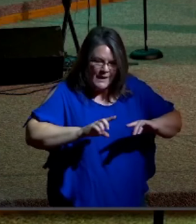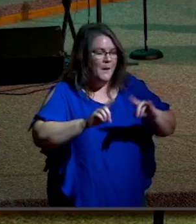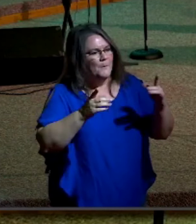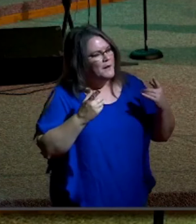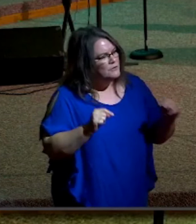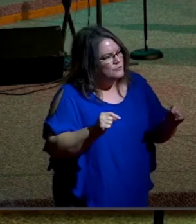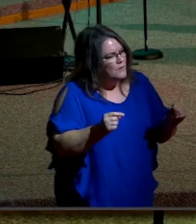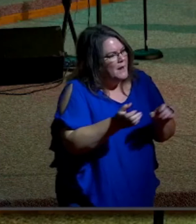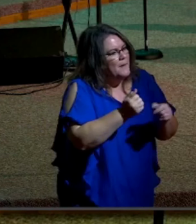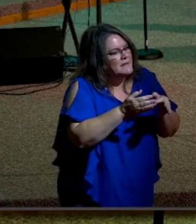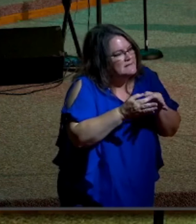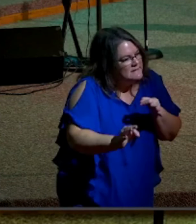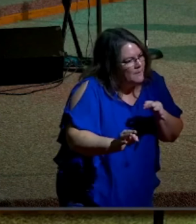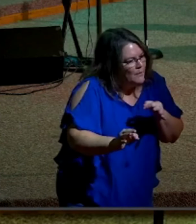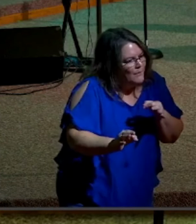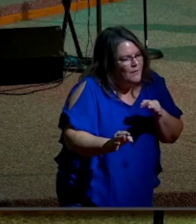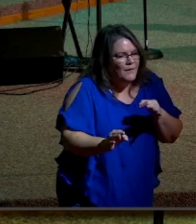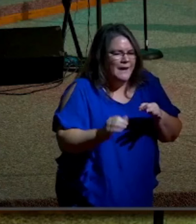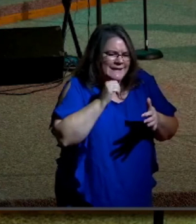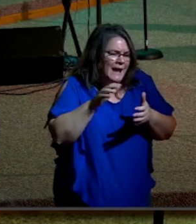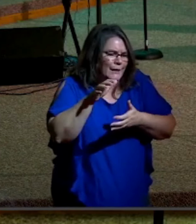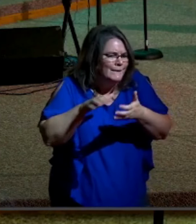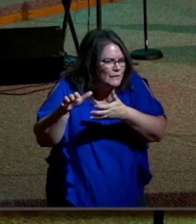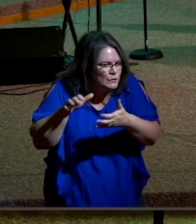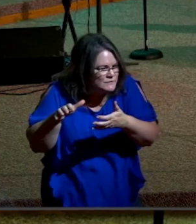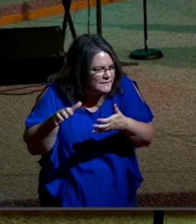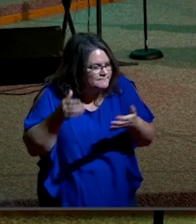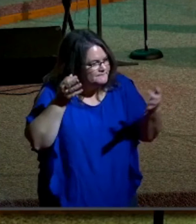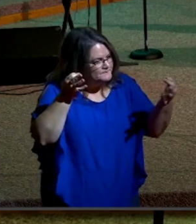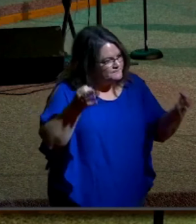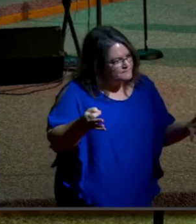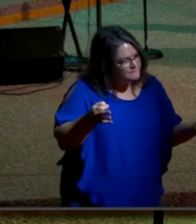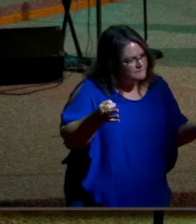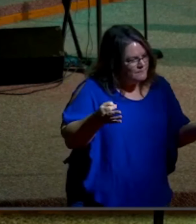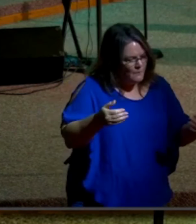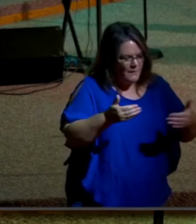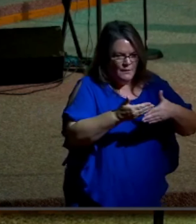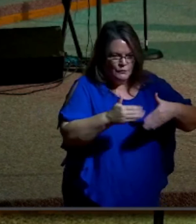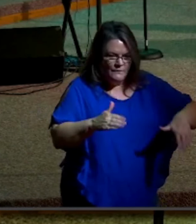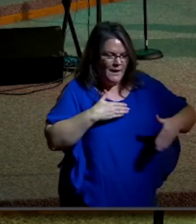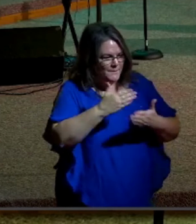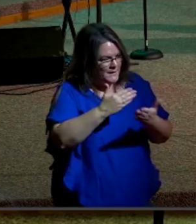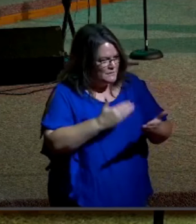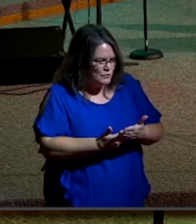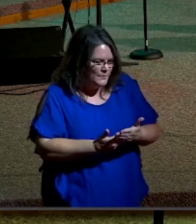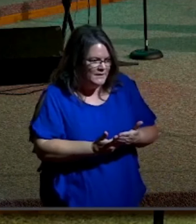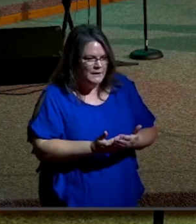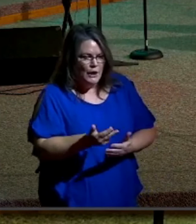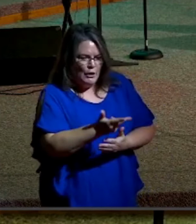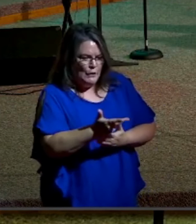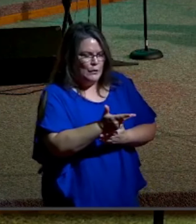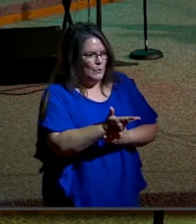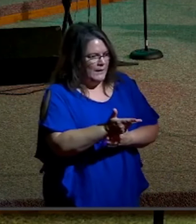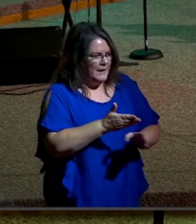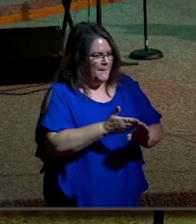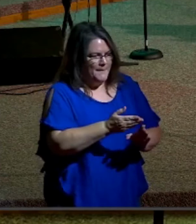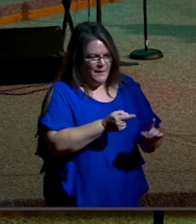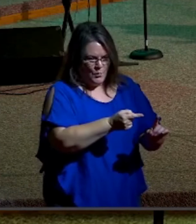simplify things, to not make it confusing, I've decided to divide my sermon into just these three main points and these three